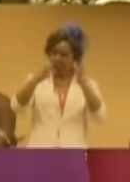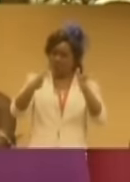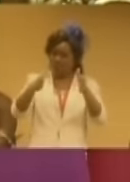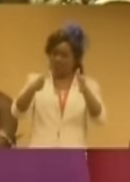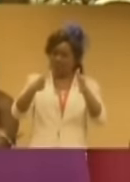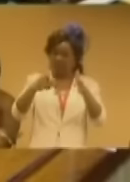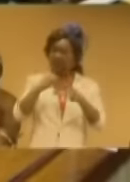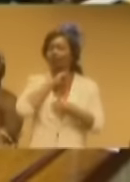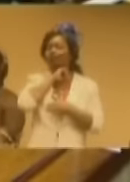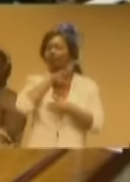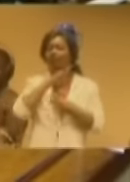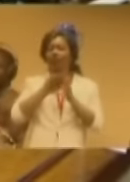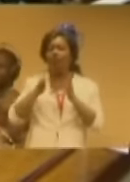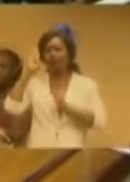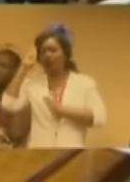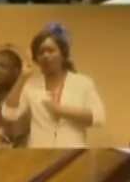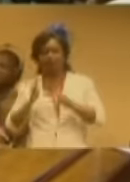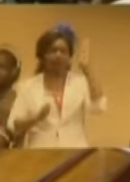open.